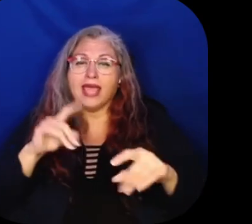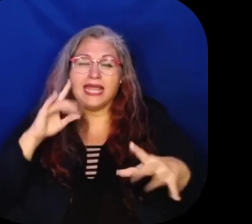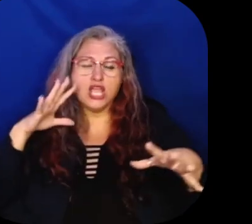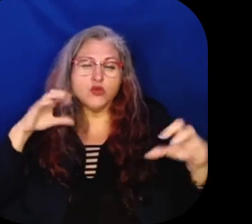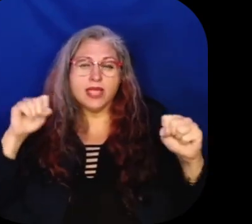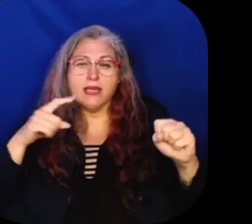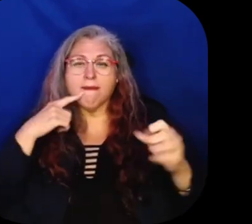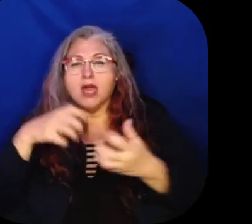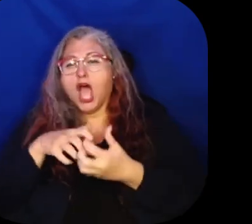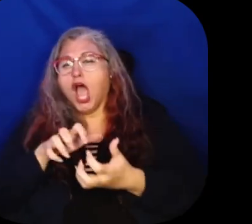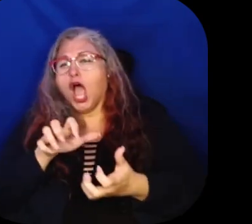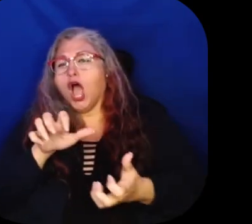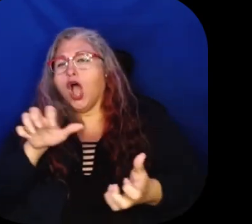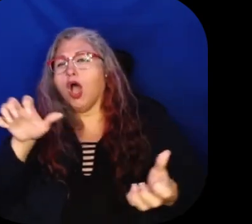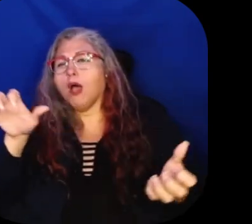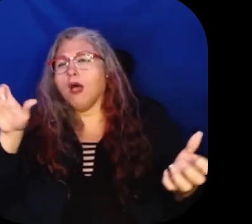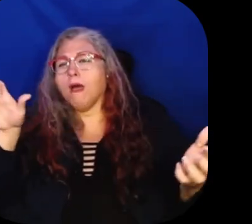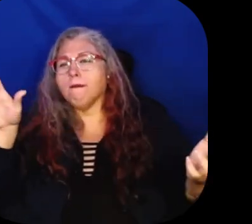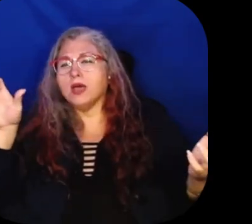open.